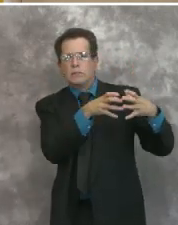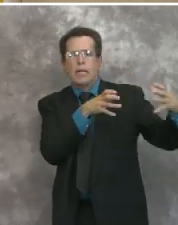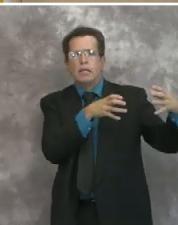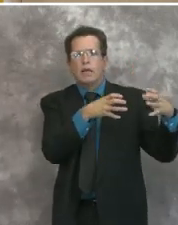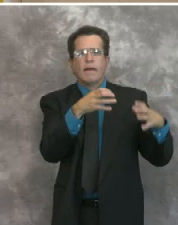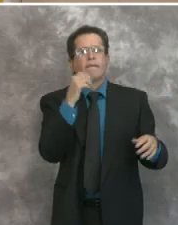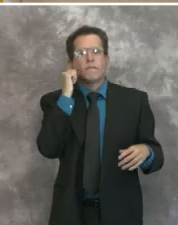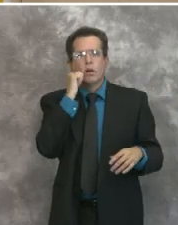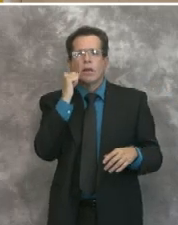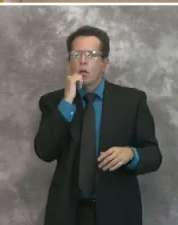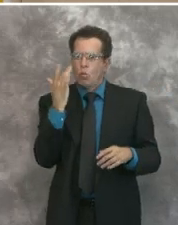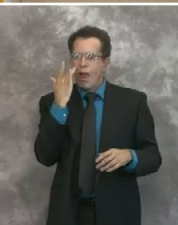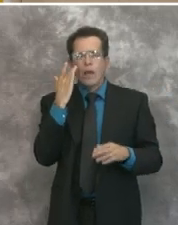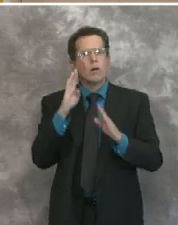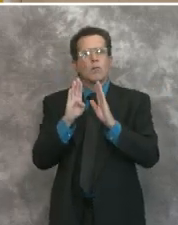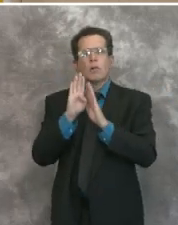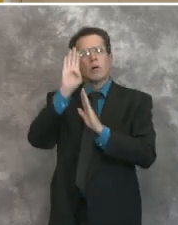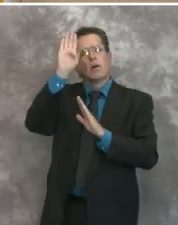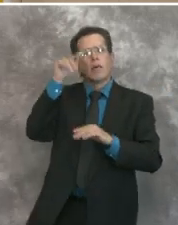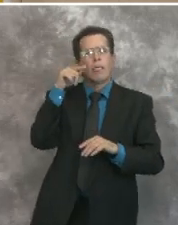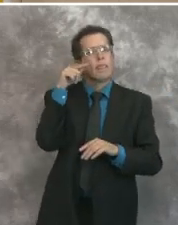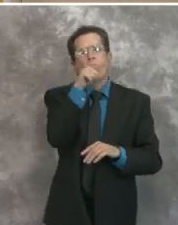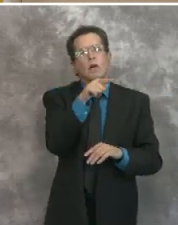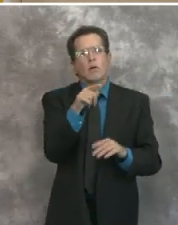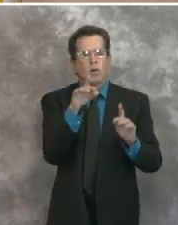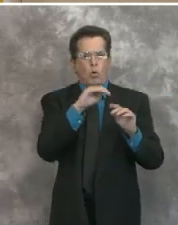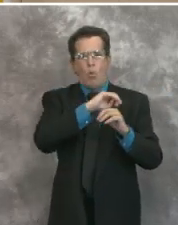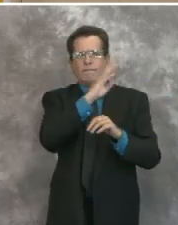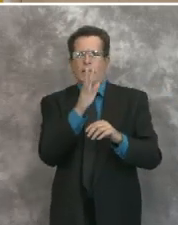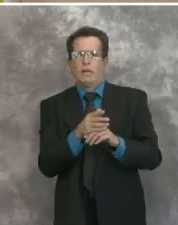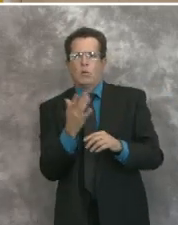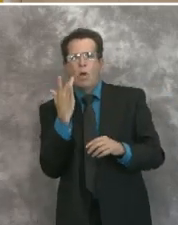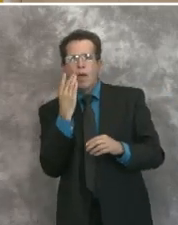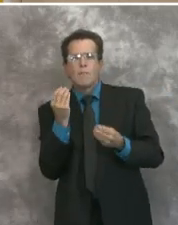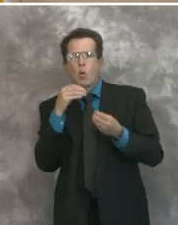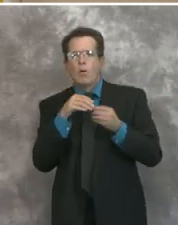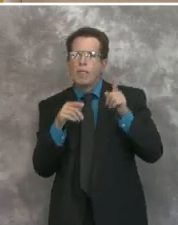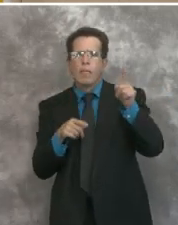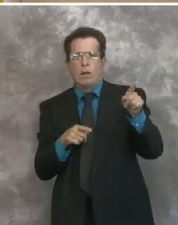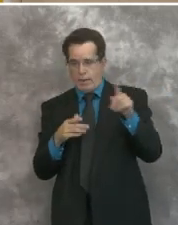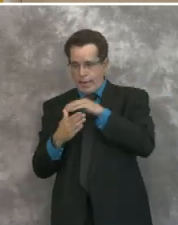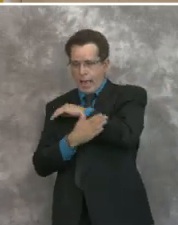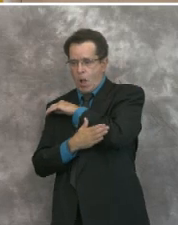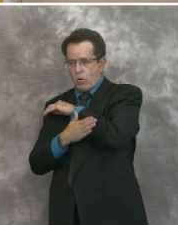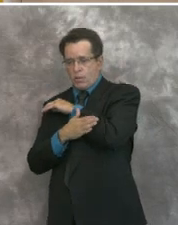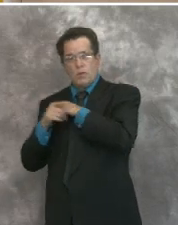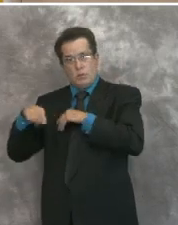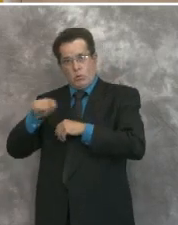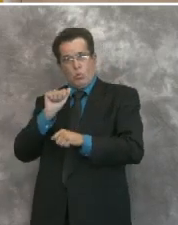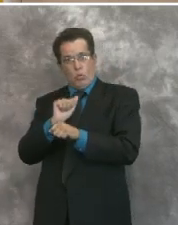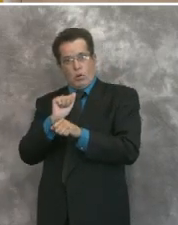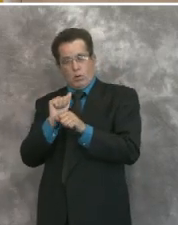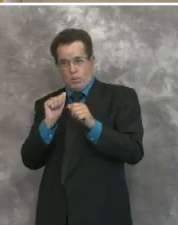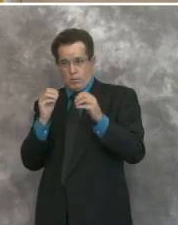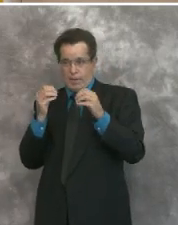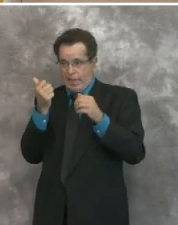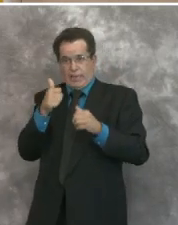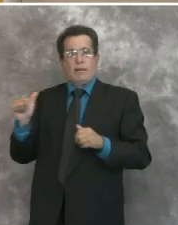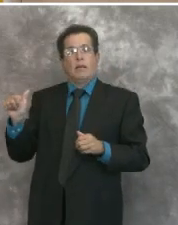of COVID-19 in those areas? And is the county doing anything in particular to work with the